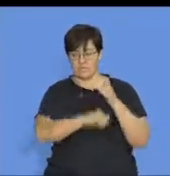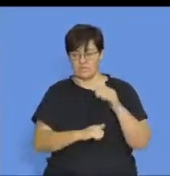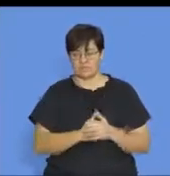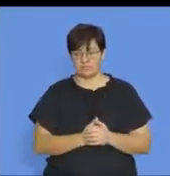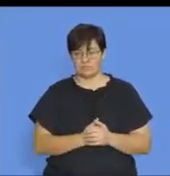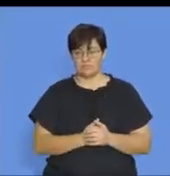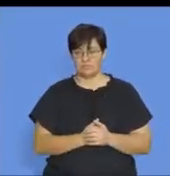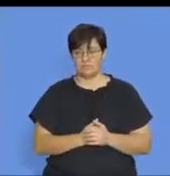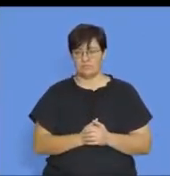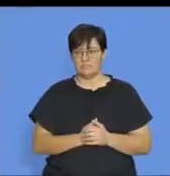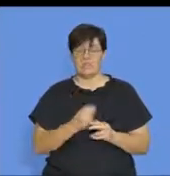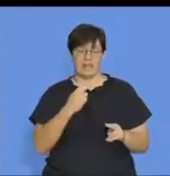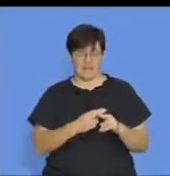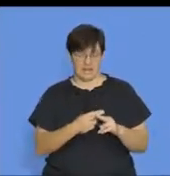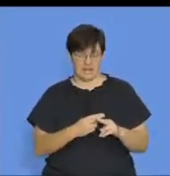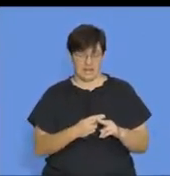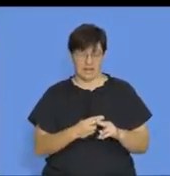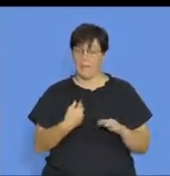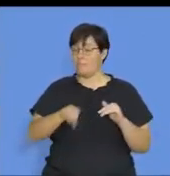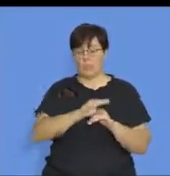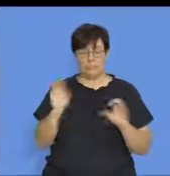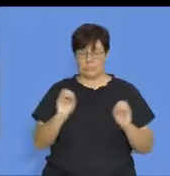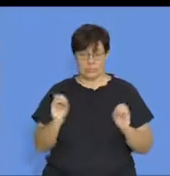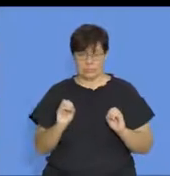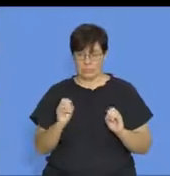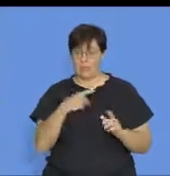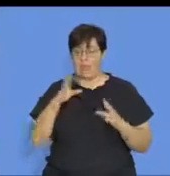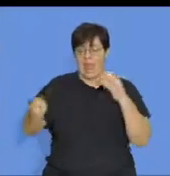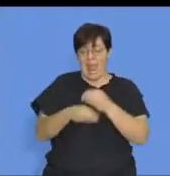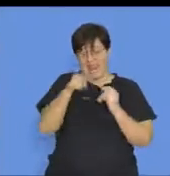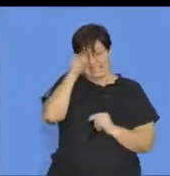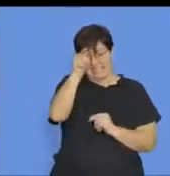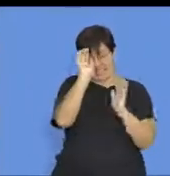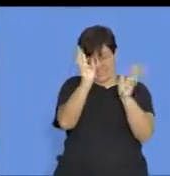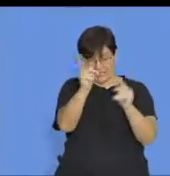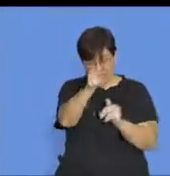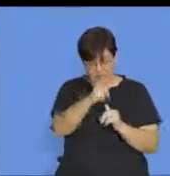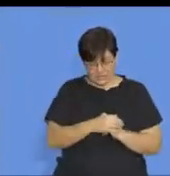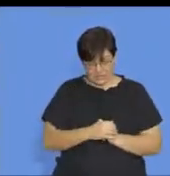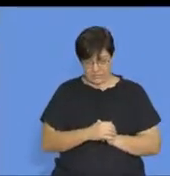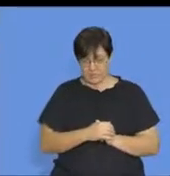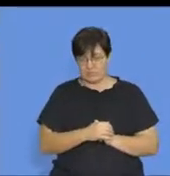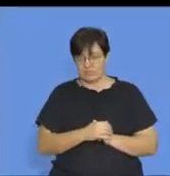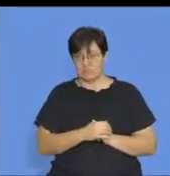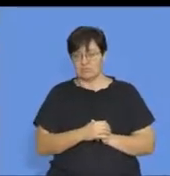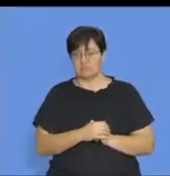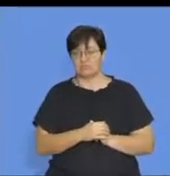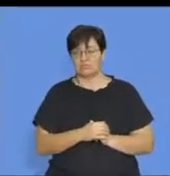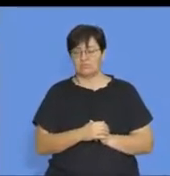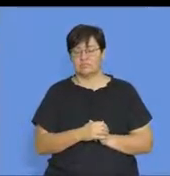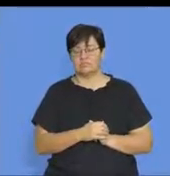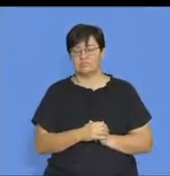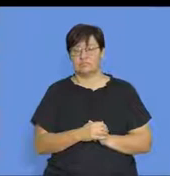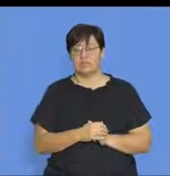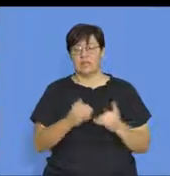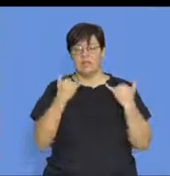75,000. And again, no bonus, because obviously I showed that bonus part already, or the 13